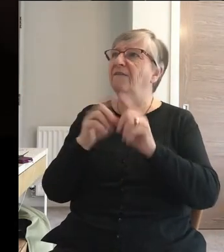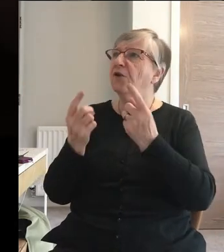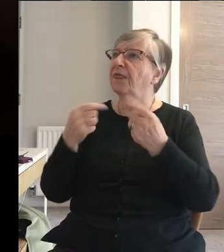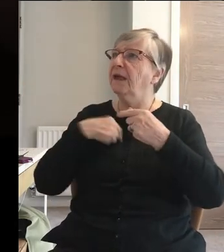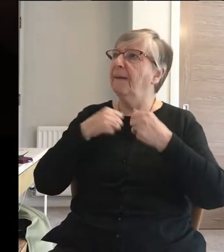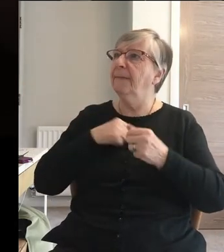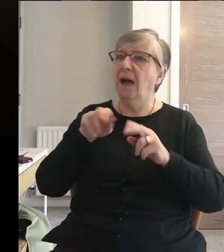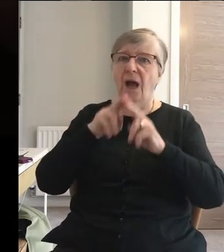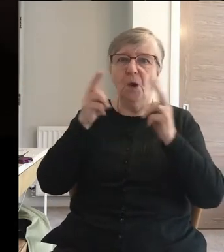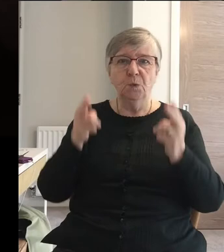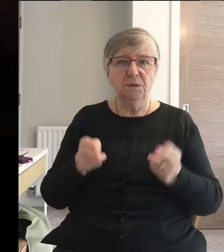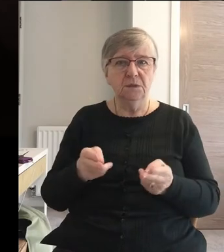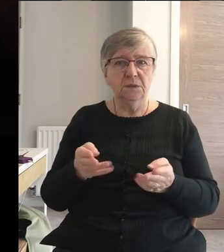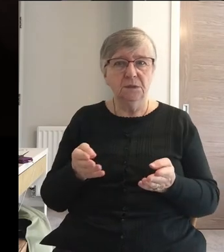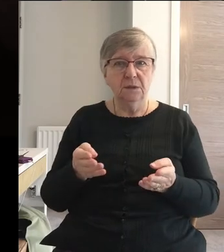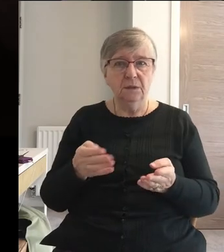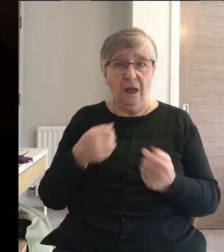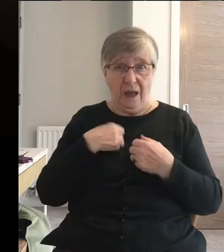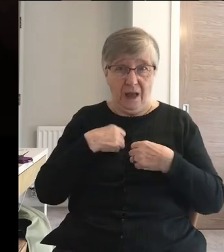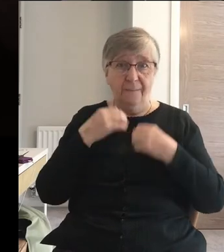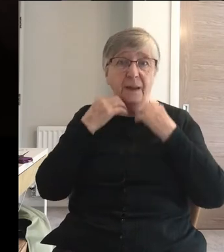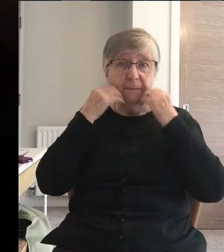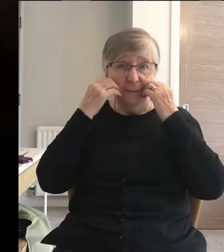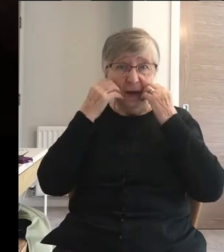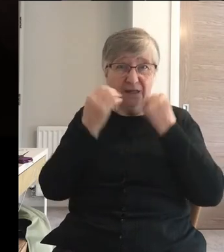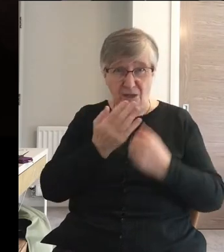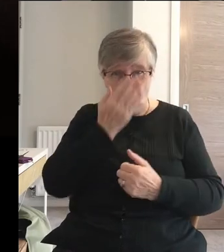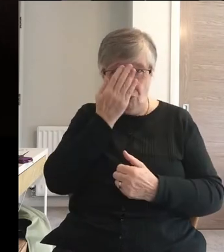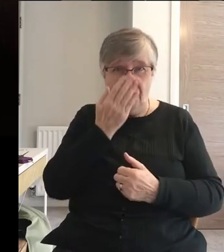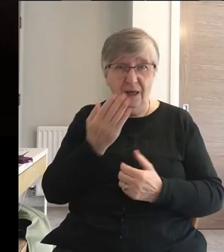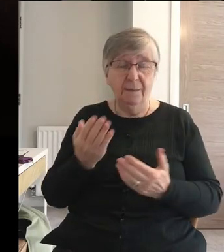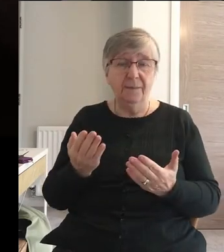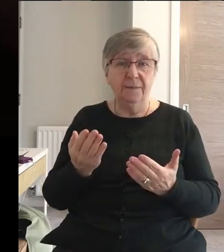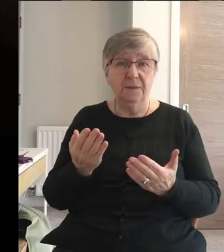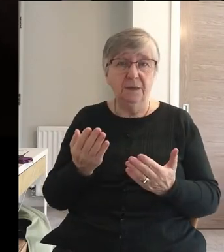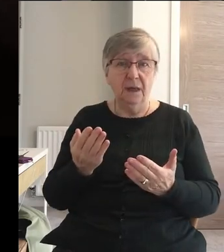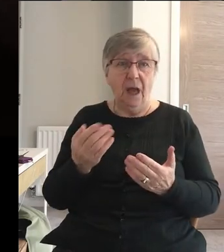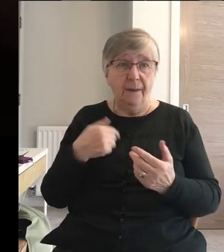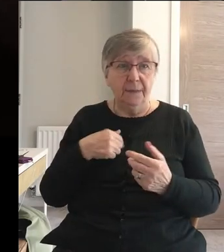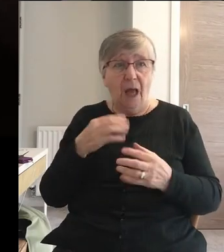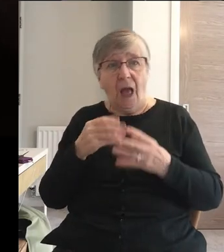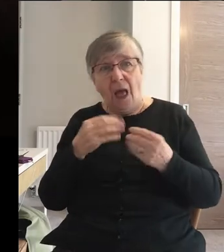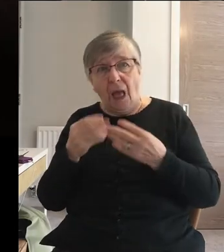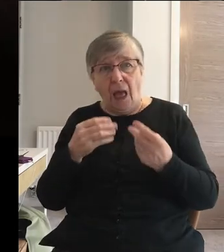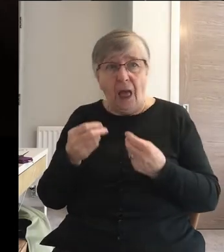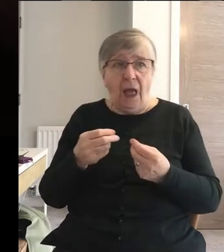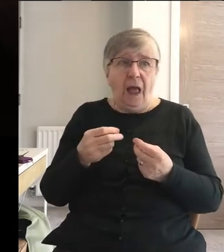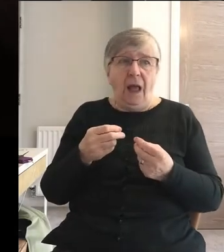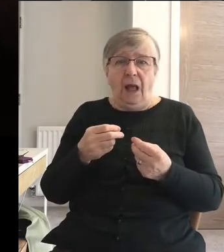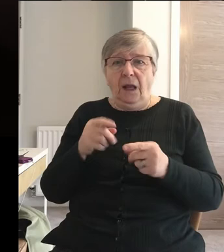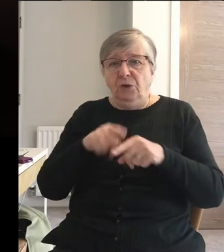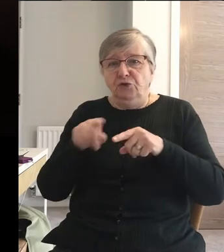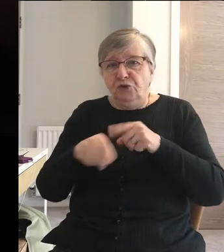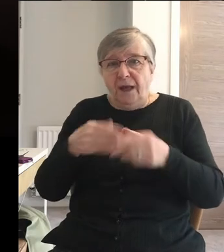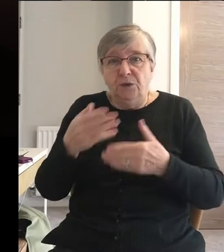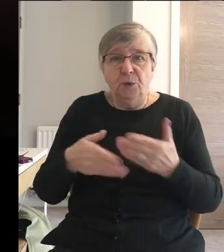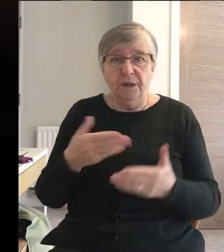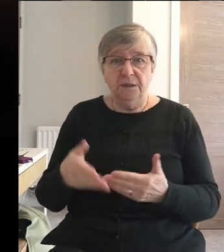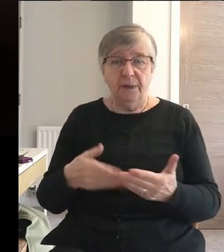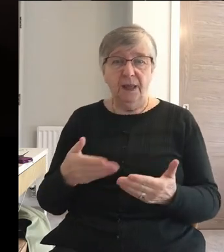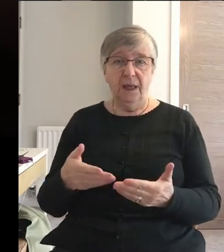house. I would be embarrassed. I would be ashamed. I would be stumbling and struggling for words just